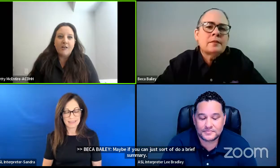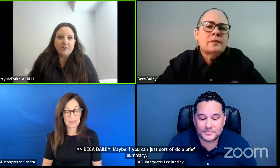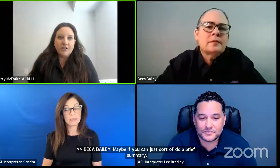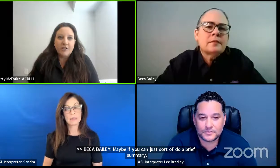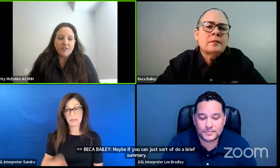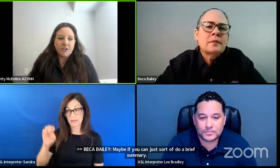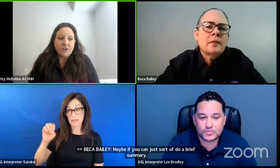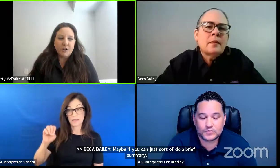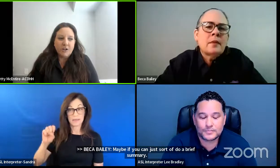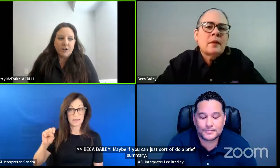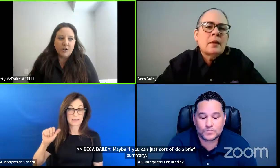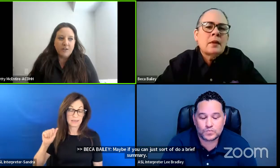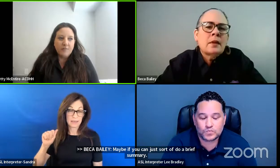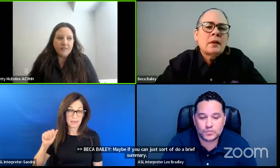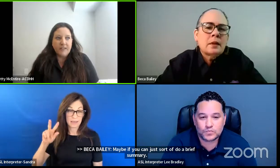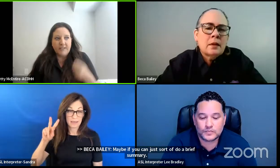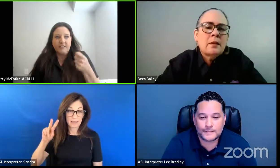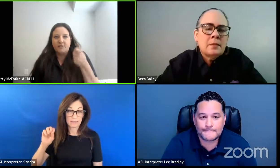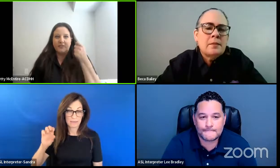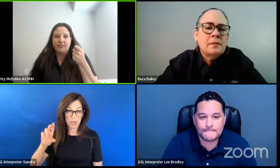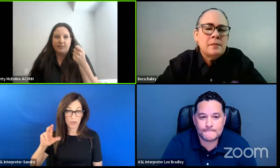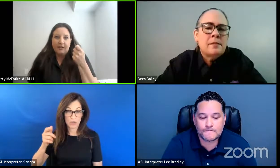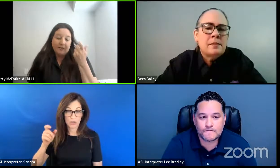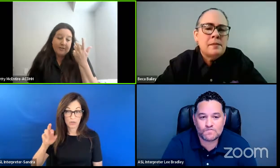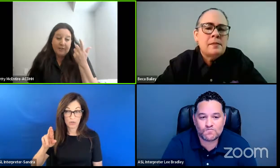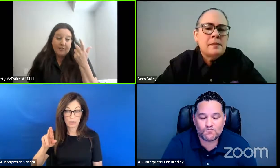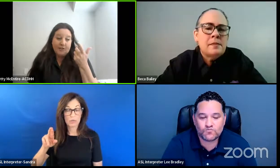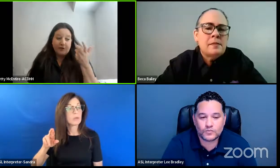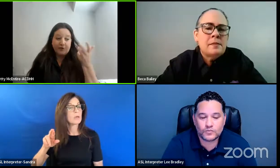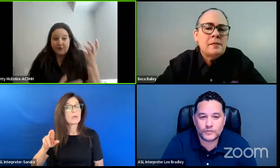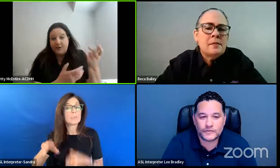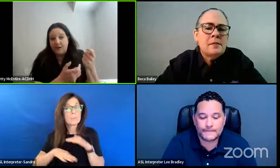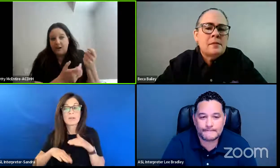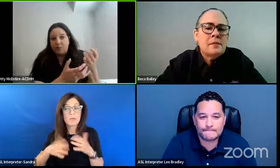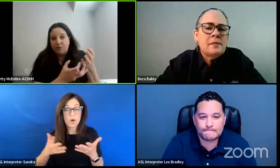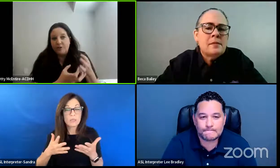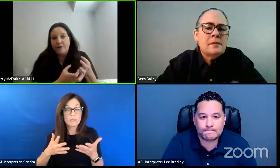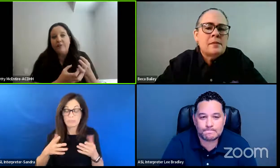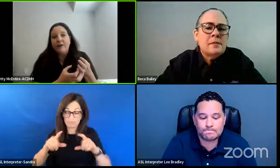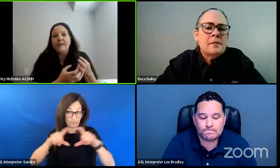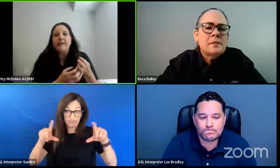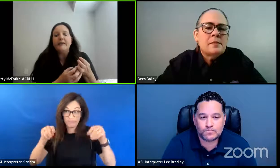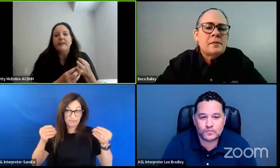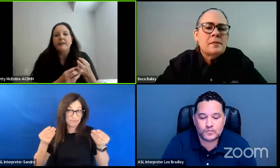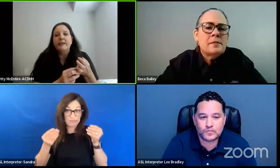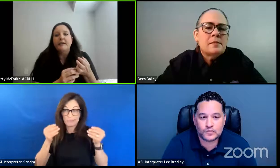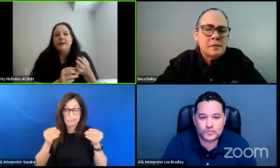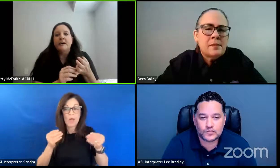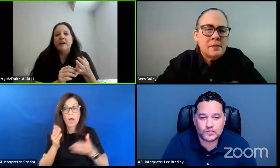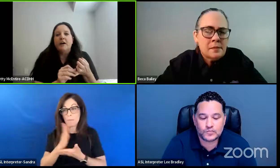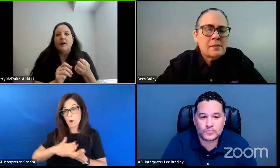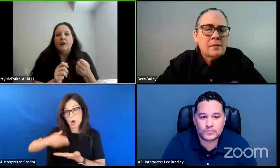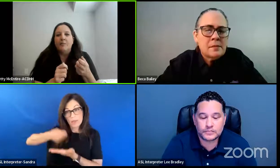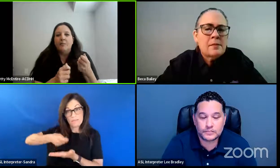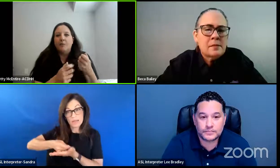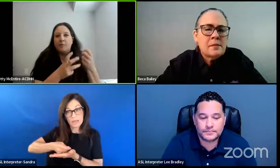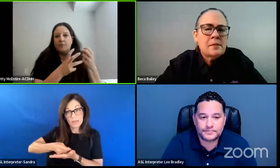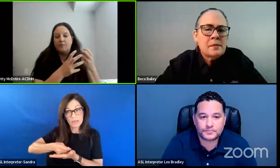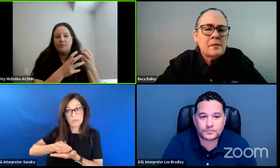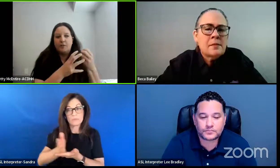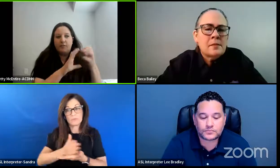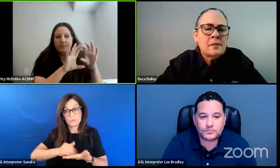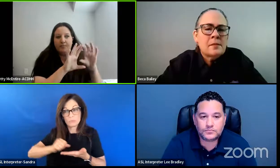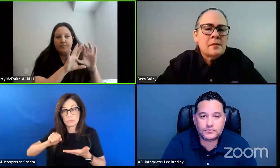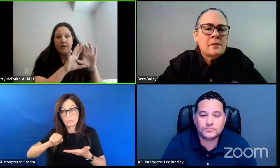ESA vouchers are essentially, it's a voucher. You take a portion of funding